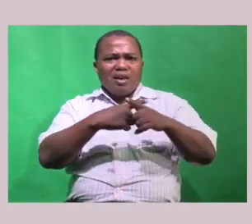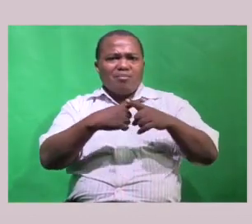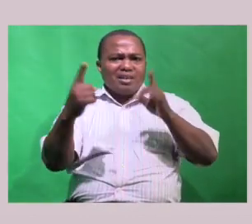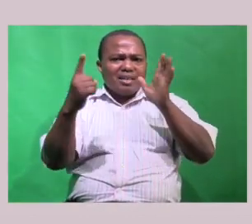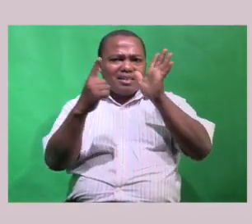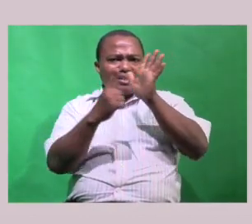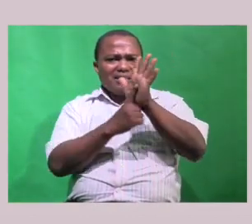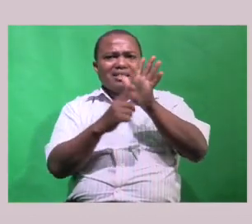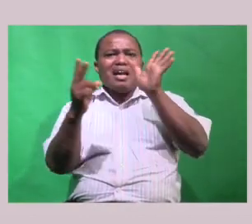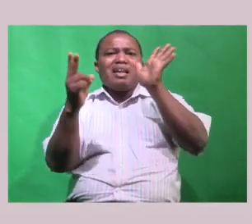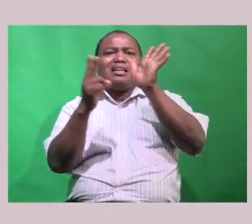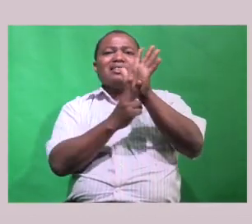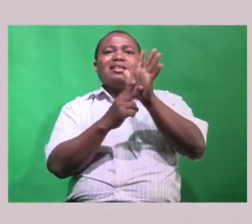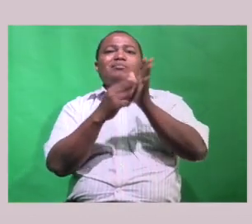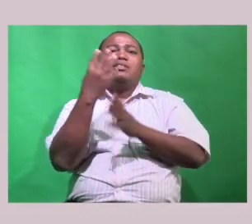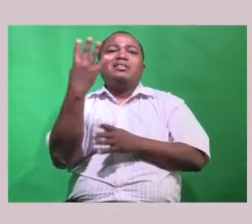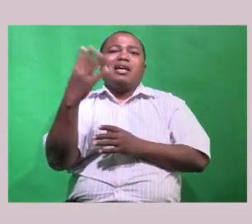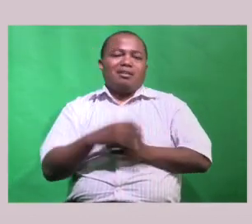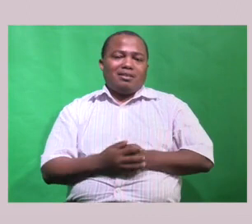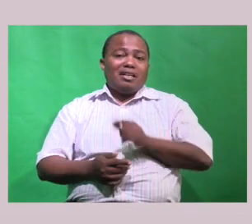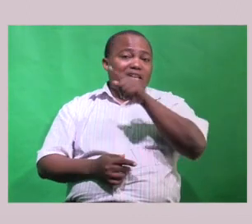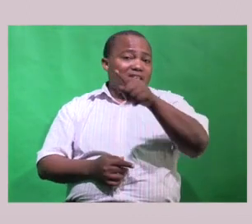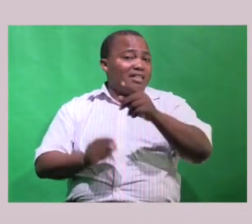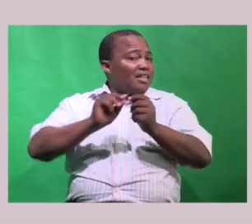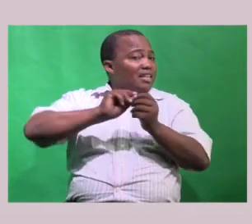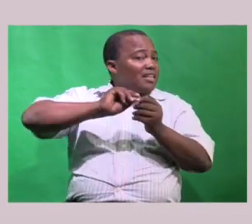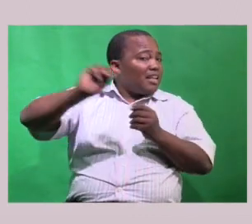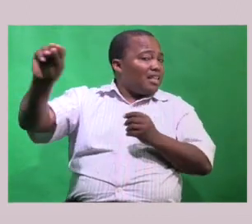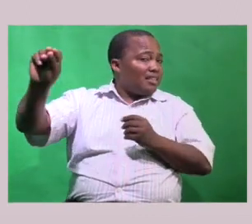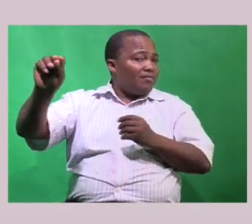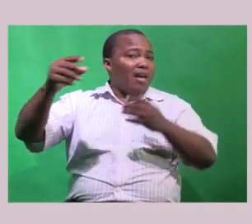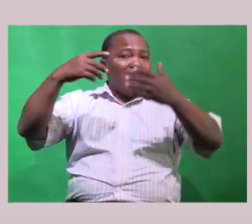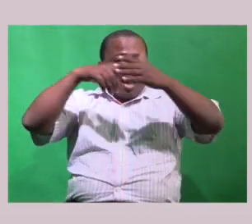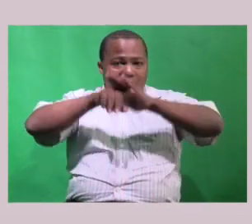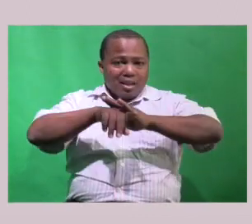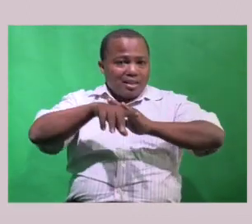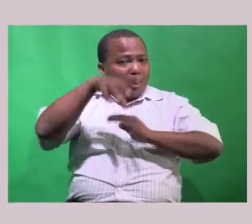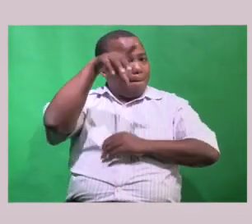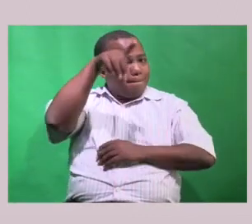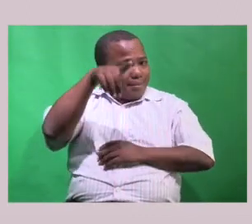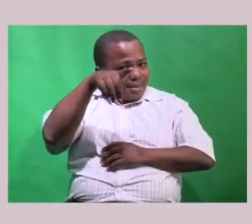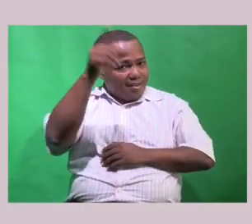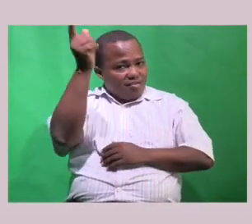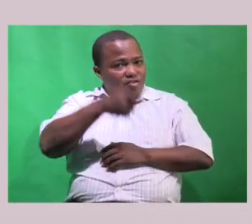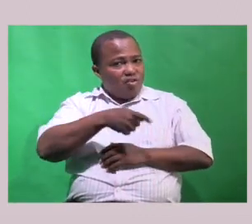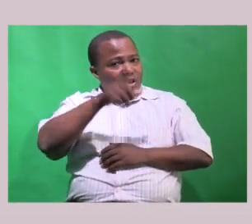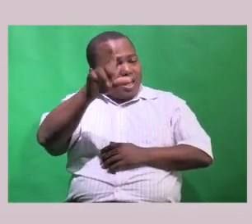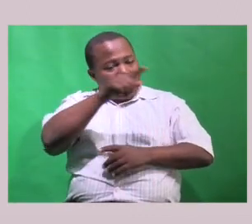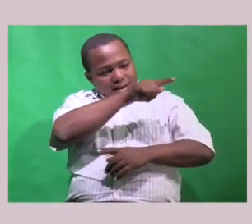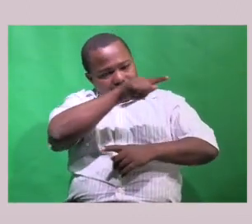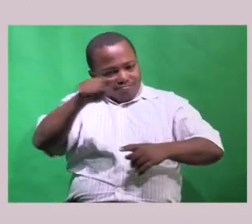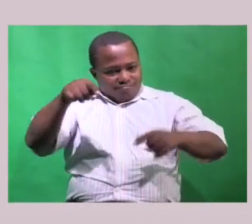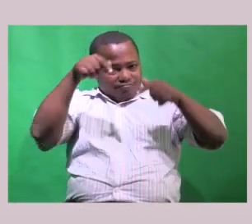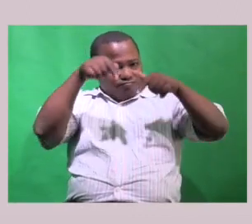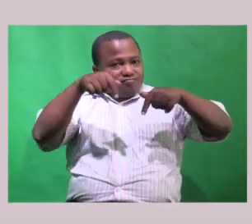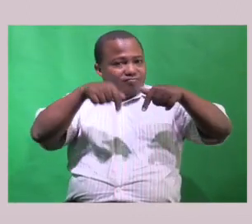1674. This is the amount transferred to P and L.